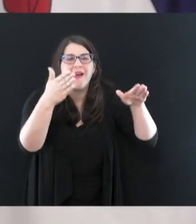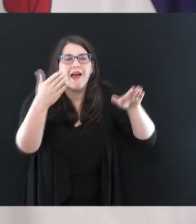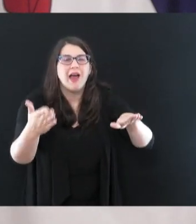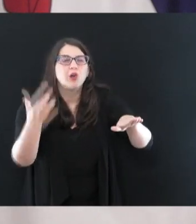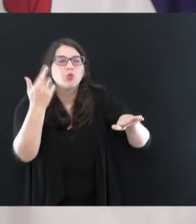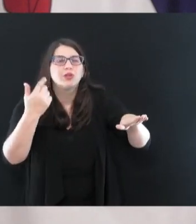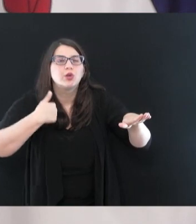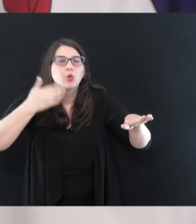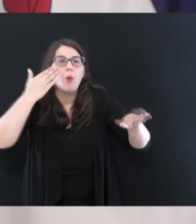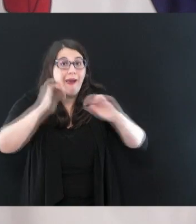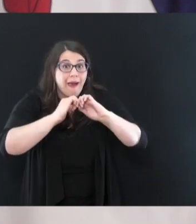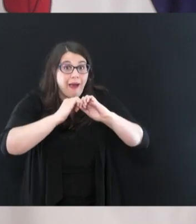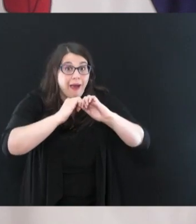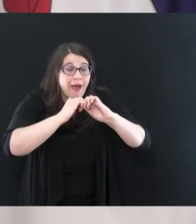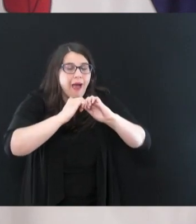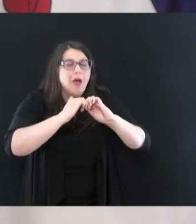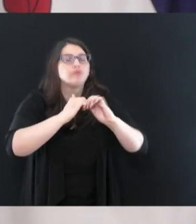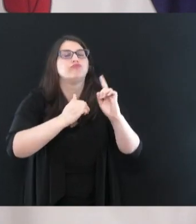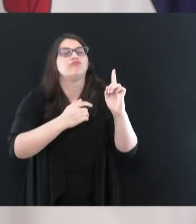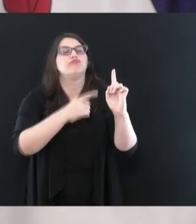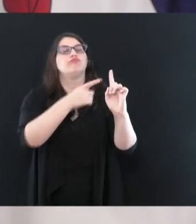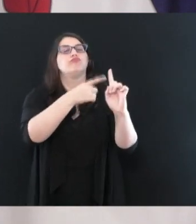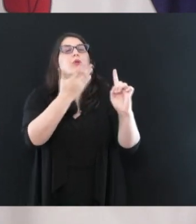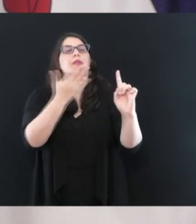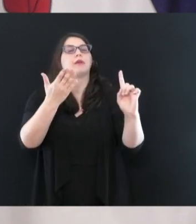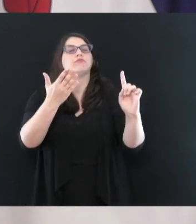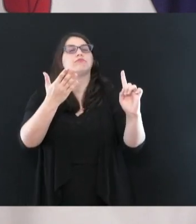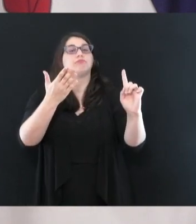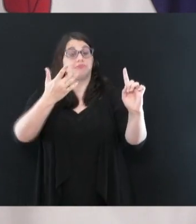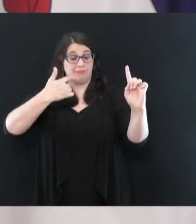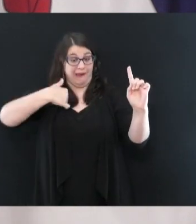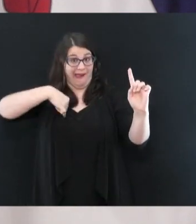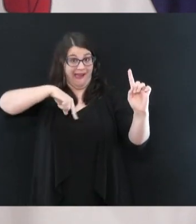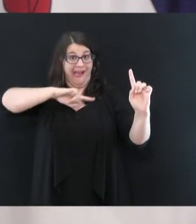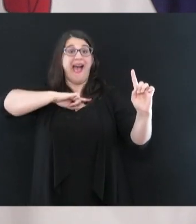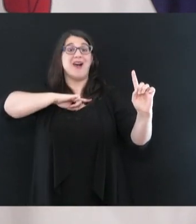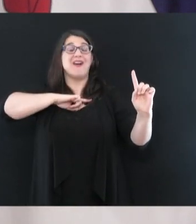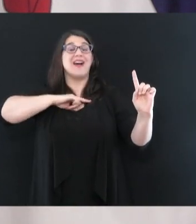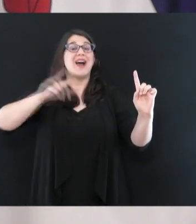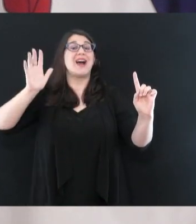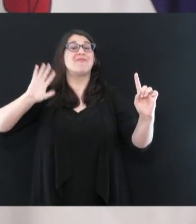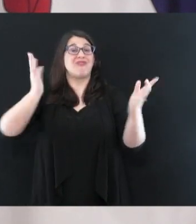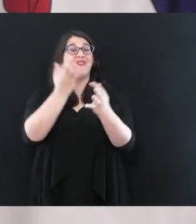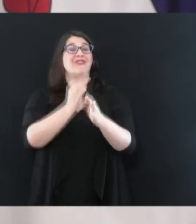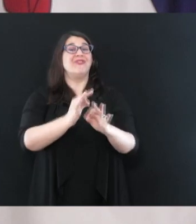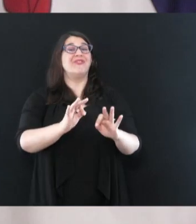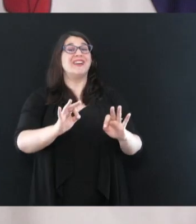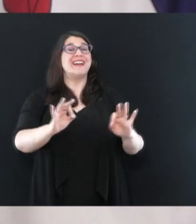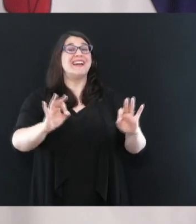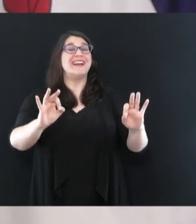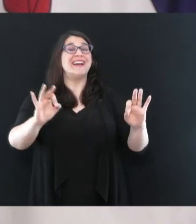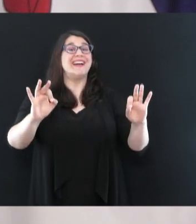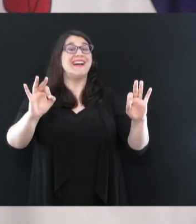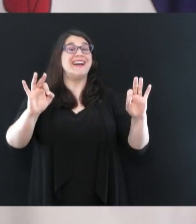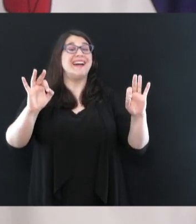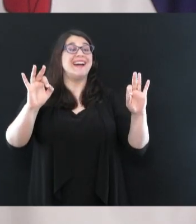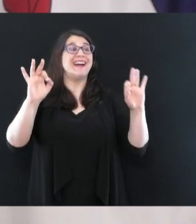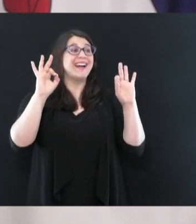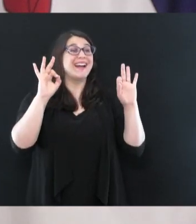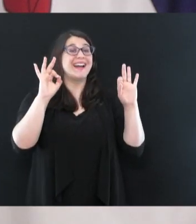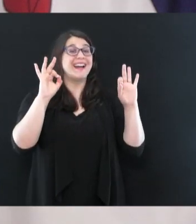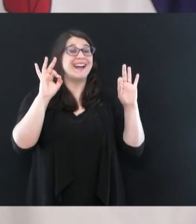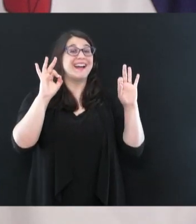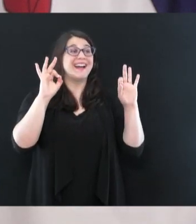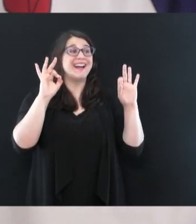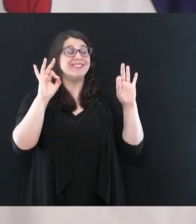that is our freedoms in this country lead us to being,